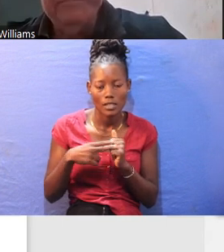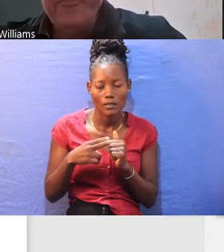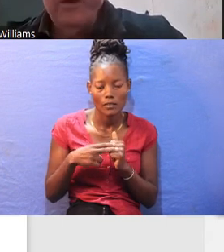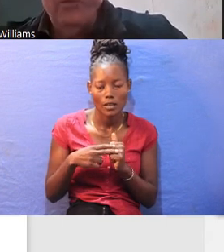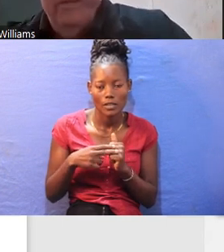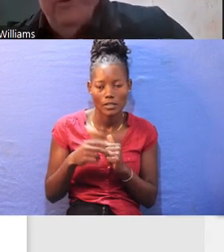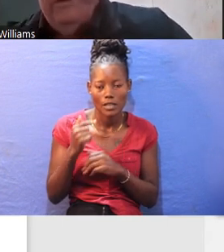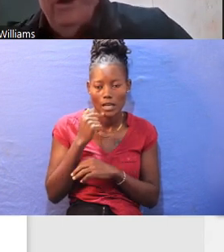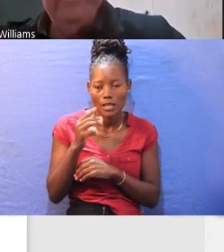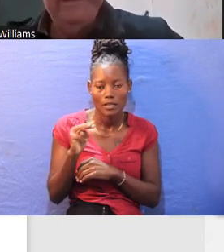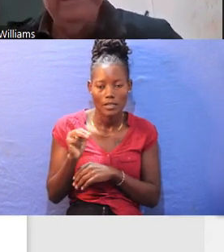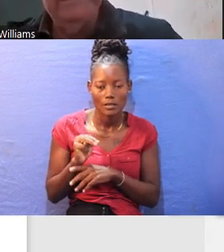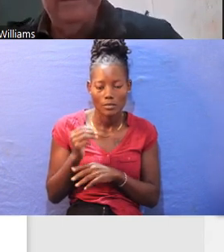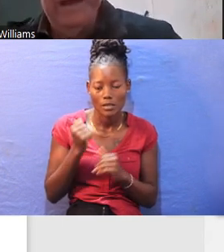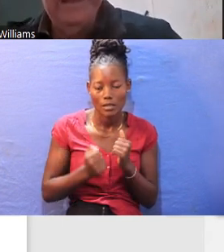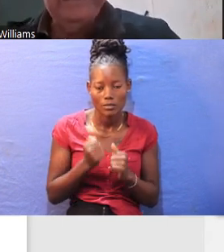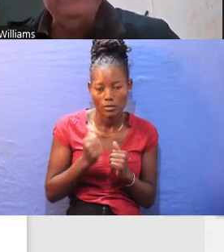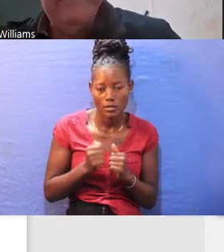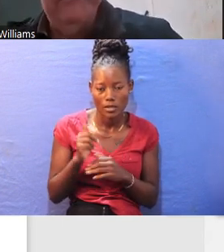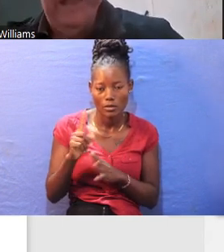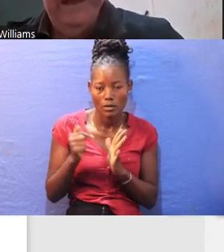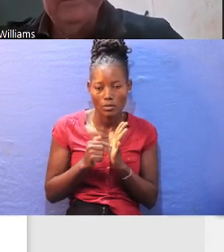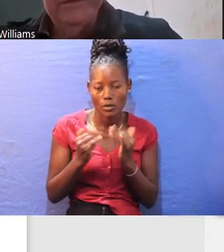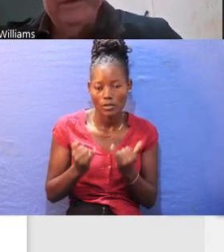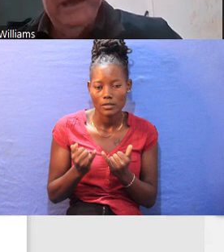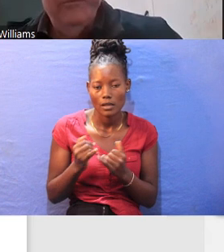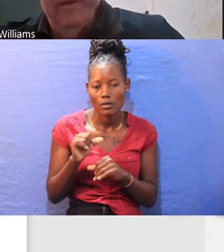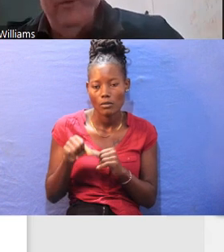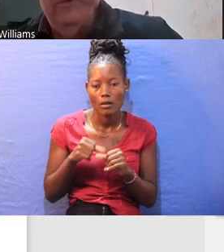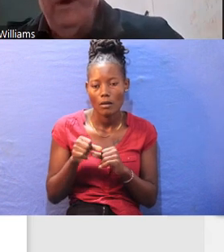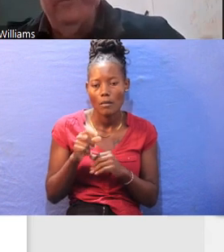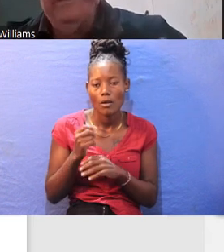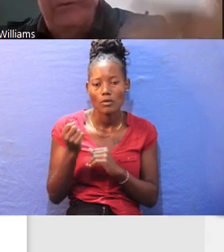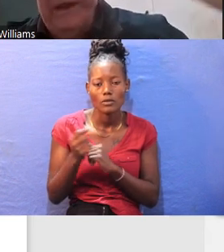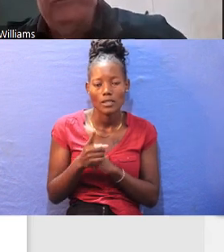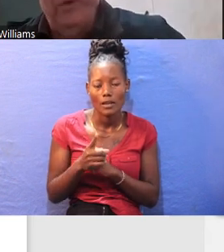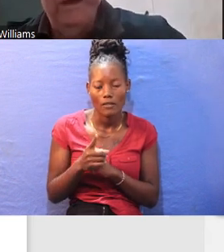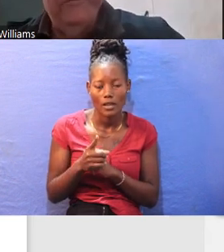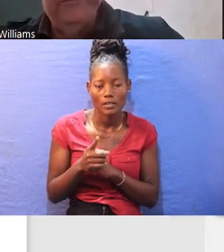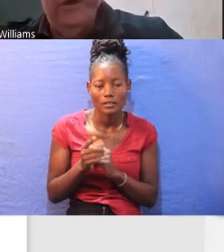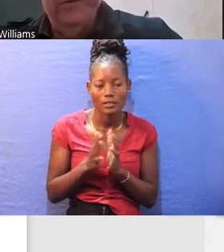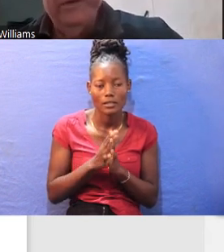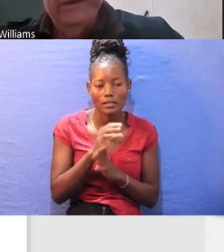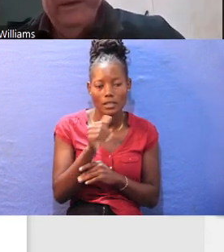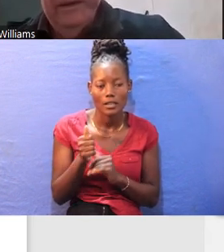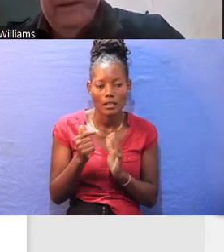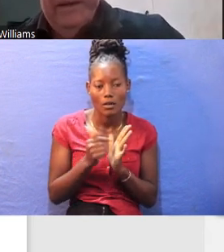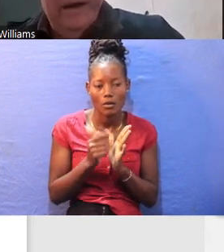run. 1.0 would be about like an 11 flat. And 1.1 would be around 12.